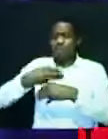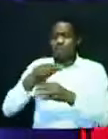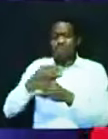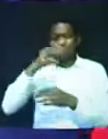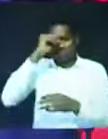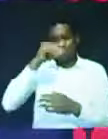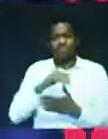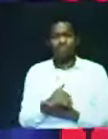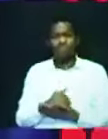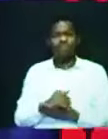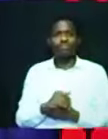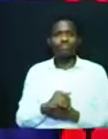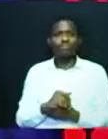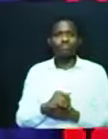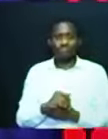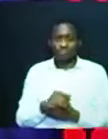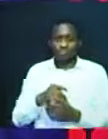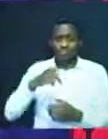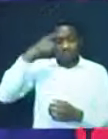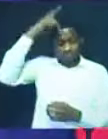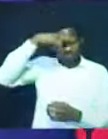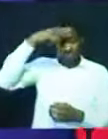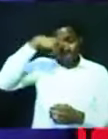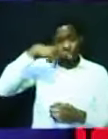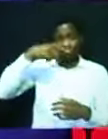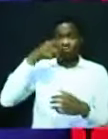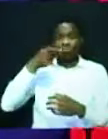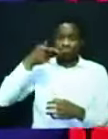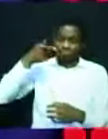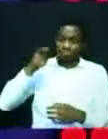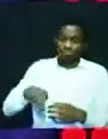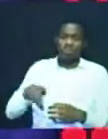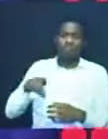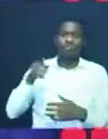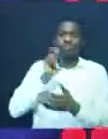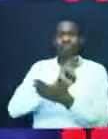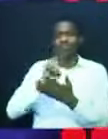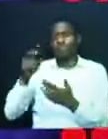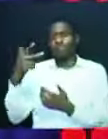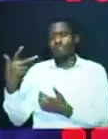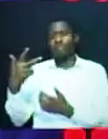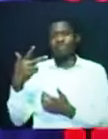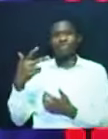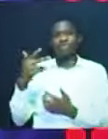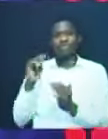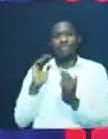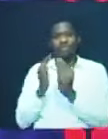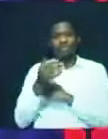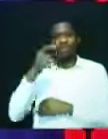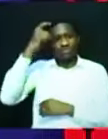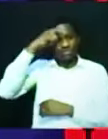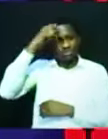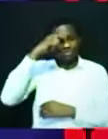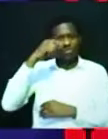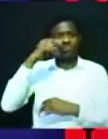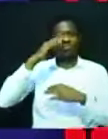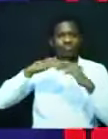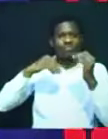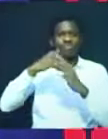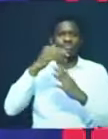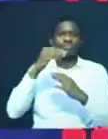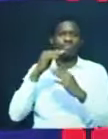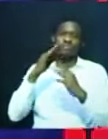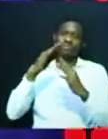By wisdom a house is built, and through understanding it is established. What the nyansa na esi dying